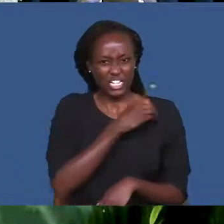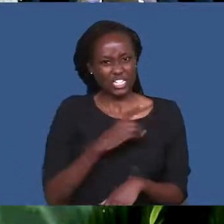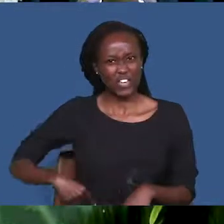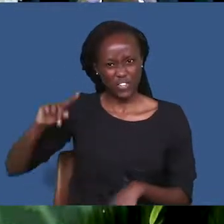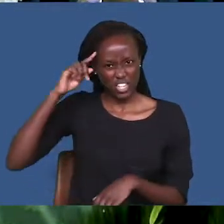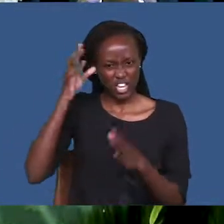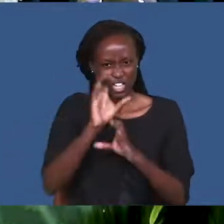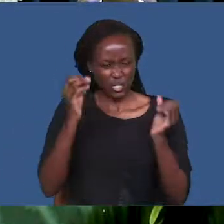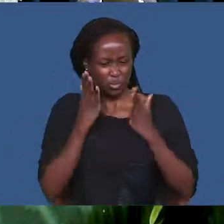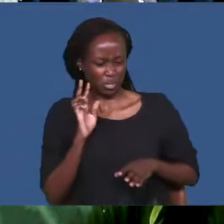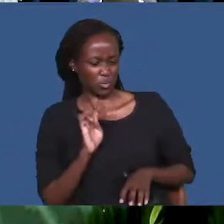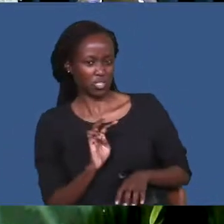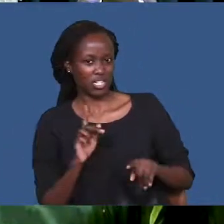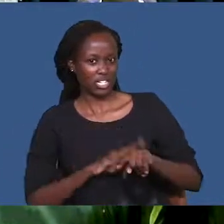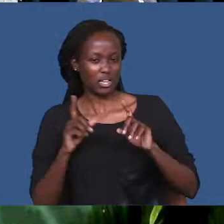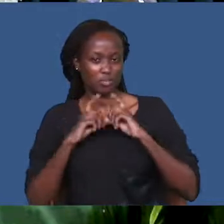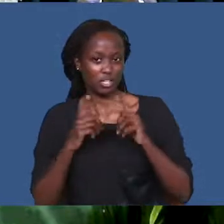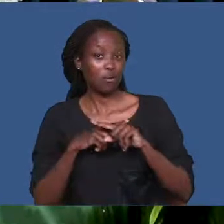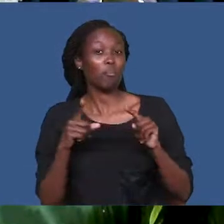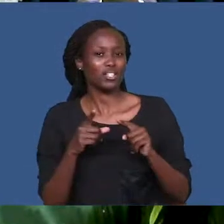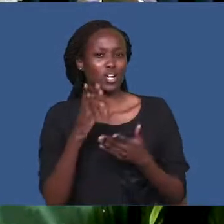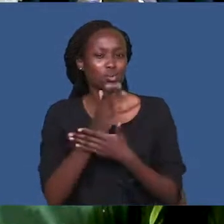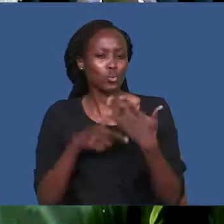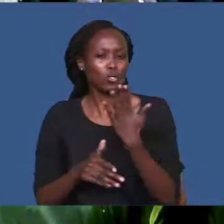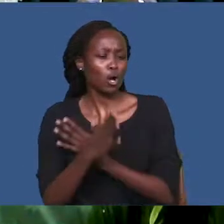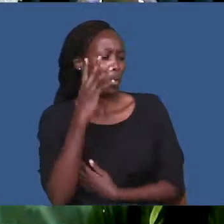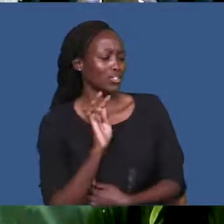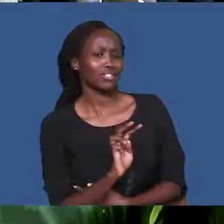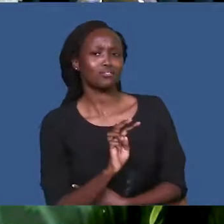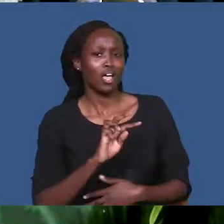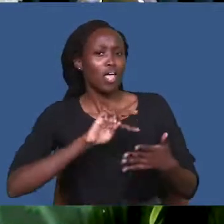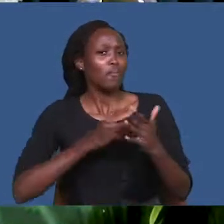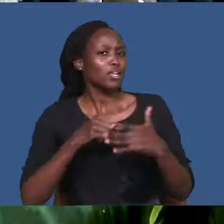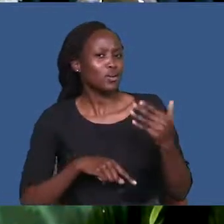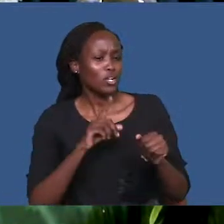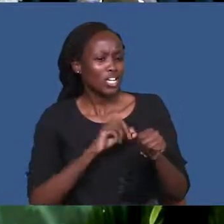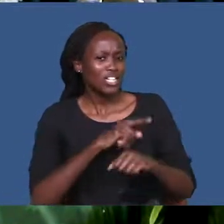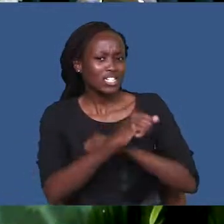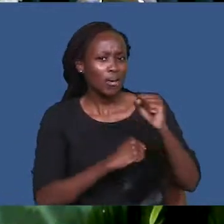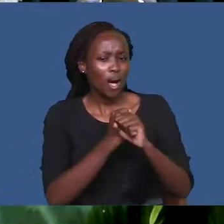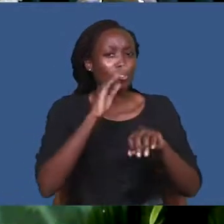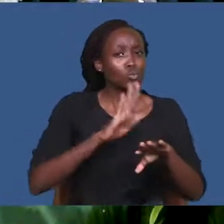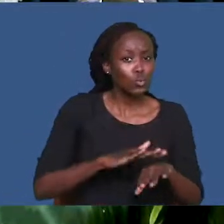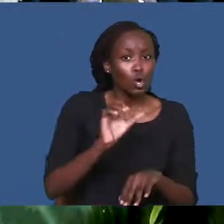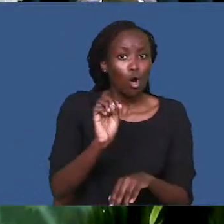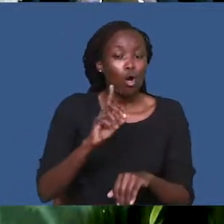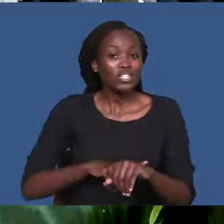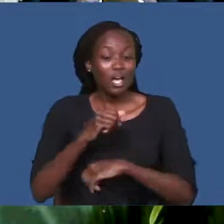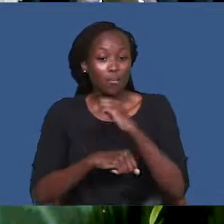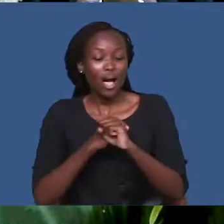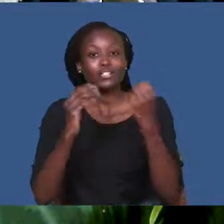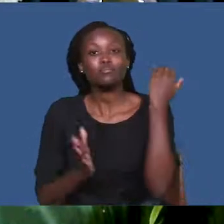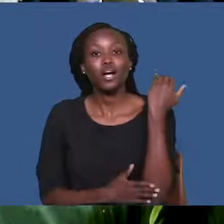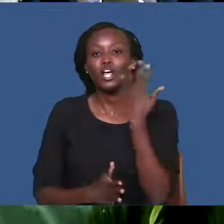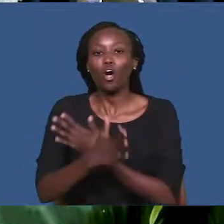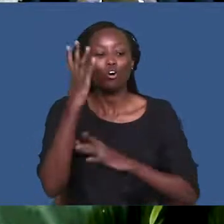doing things good or bad, God can see. We can be of great